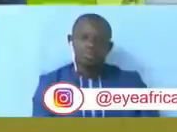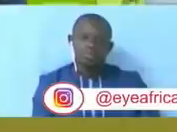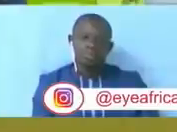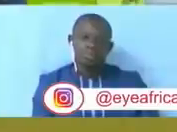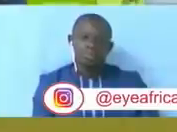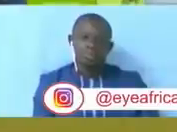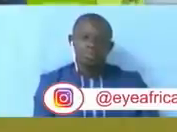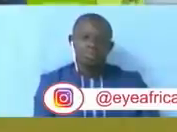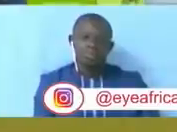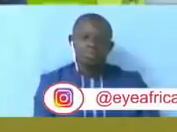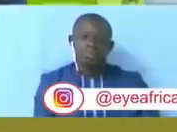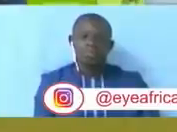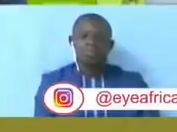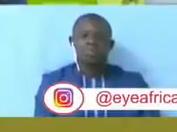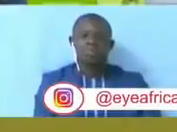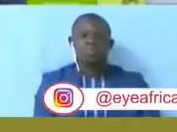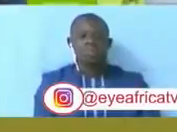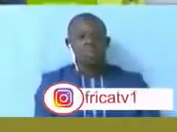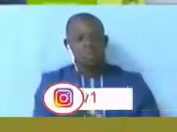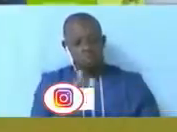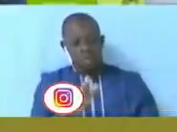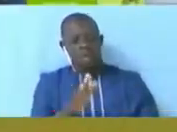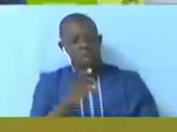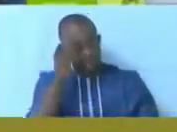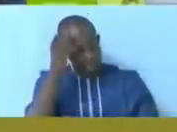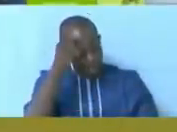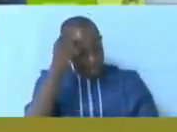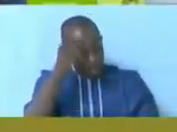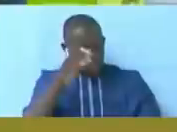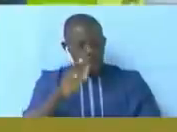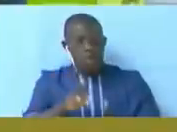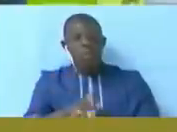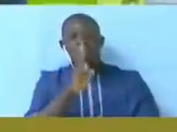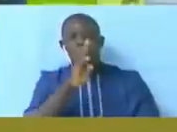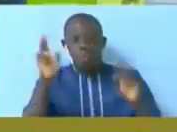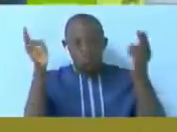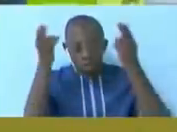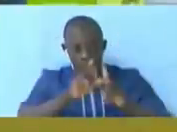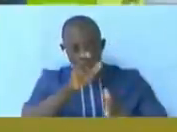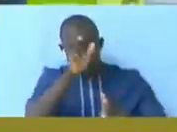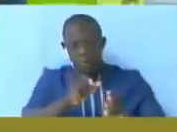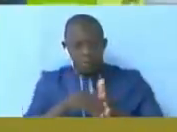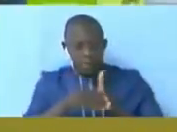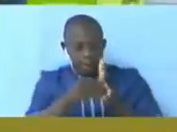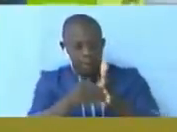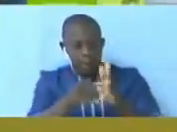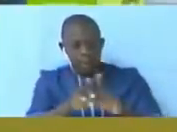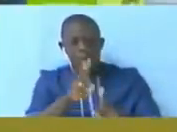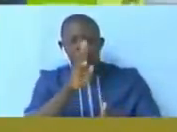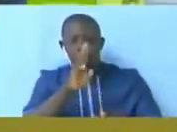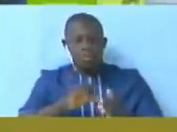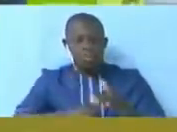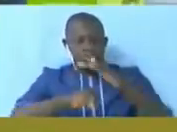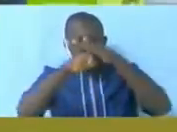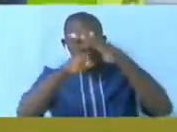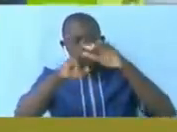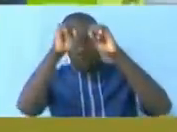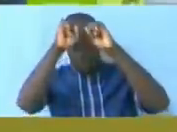had a sympathy for the state. Ntelnganyina miro sotono tumoko jojo wala kitindila me ya lonka belori mansa